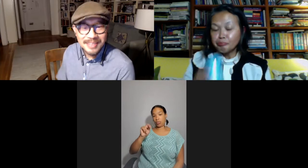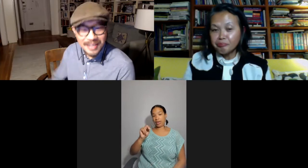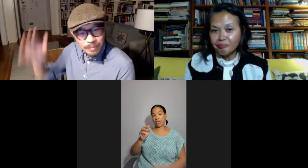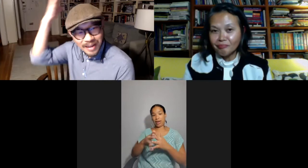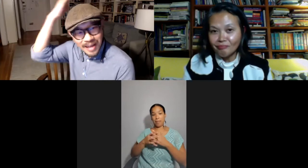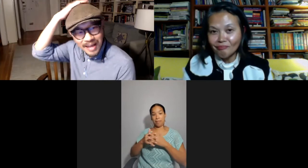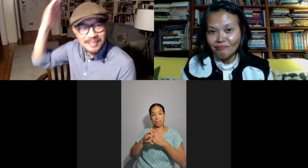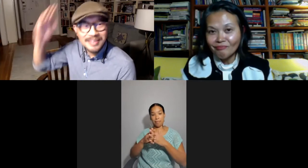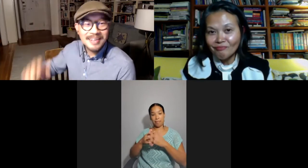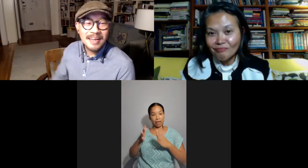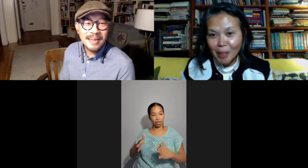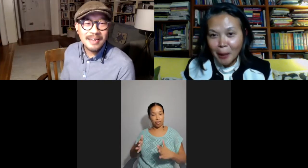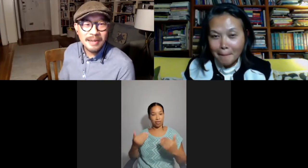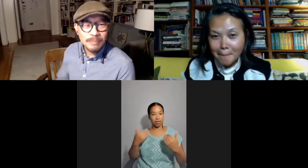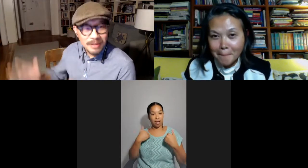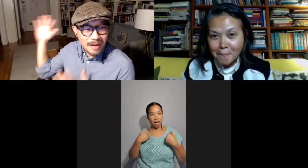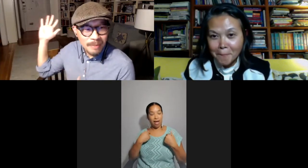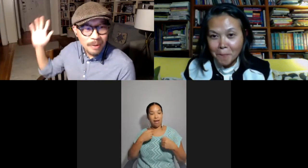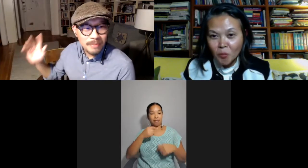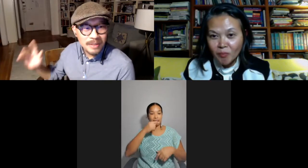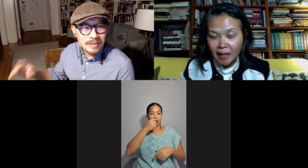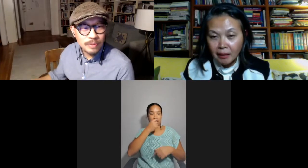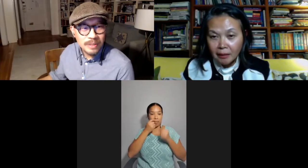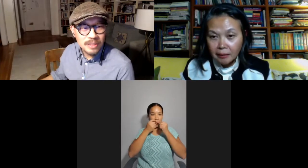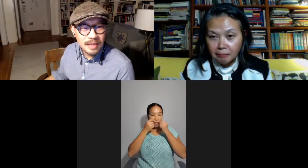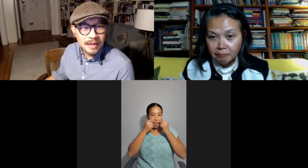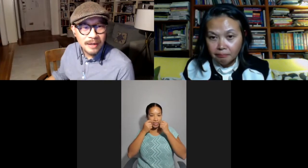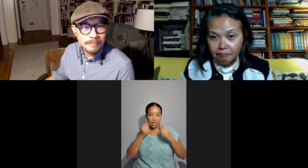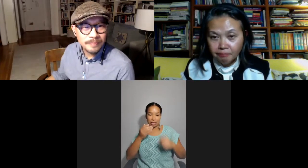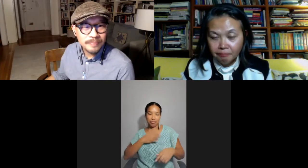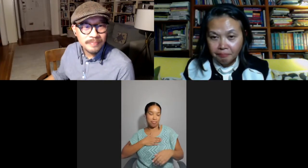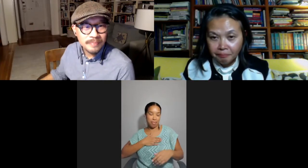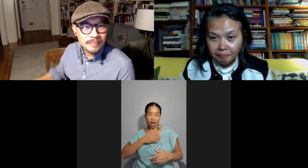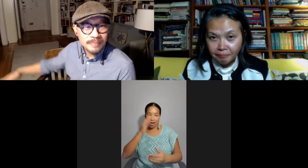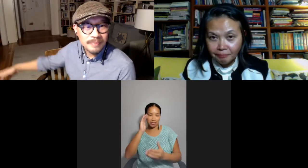him a kiss, and I'm wearing a hat, and I'm in my apartment, which